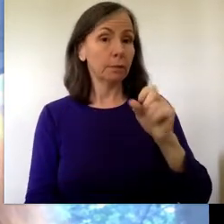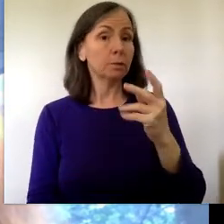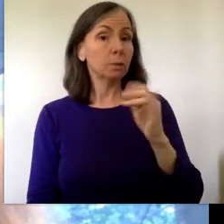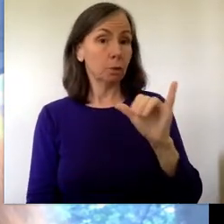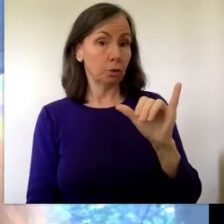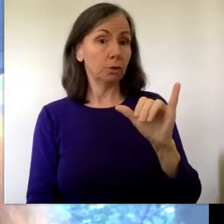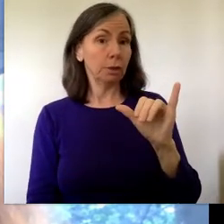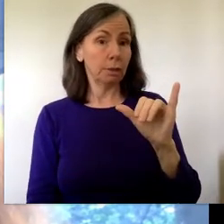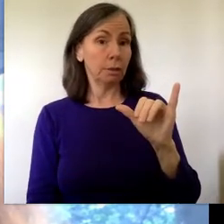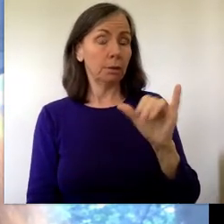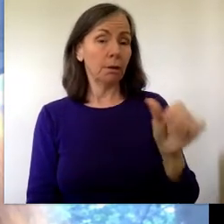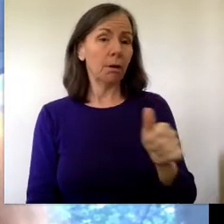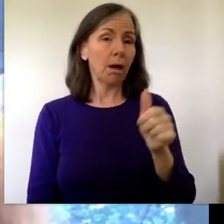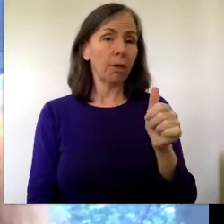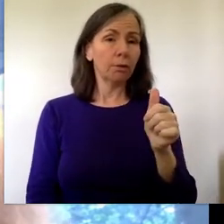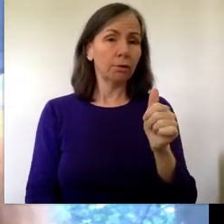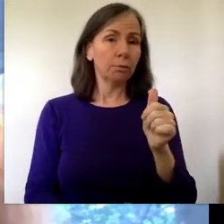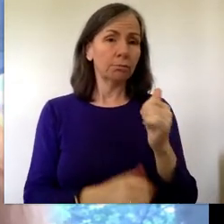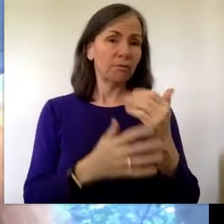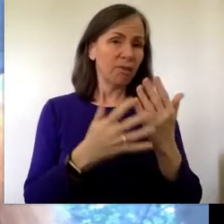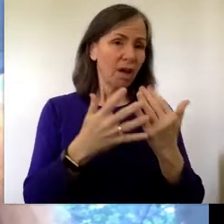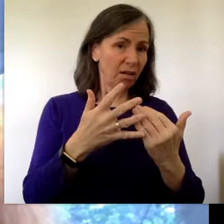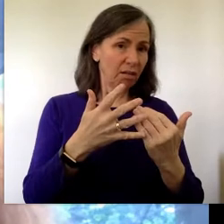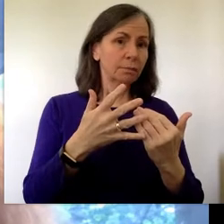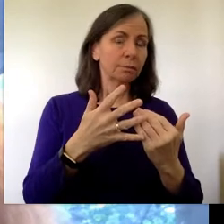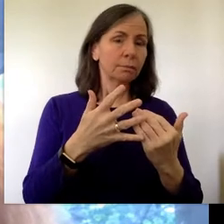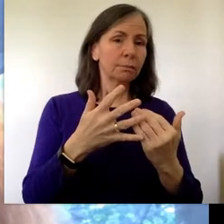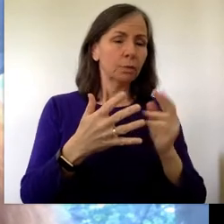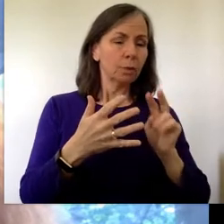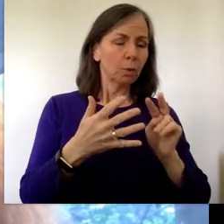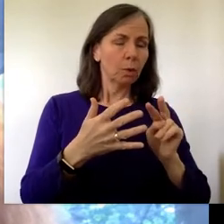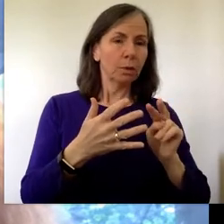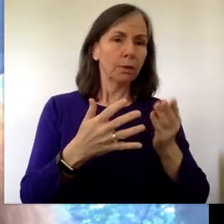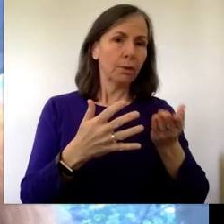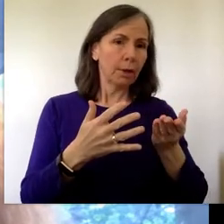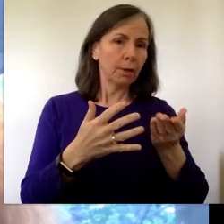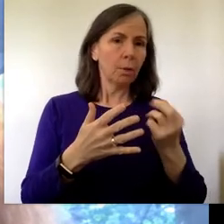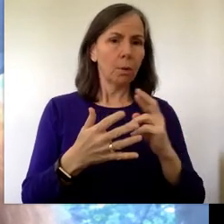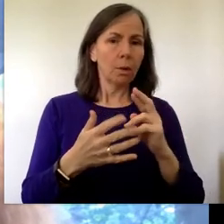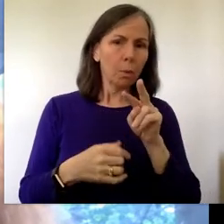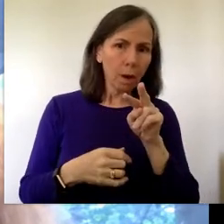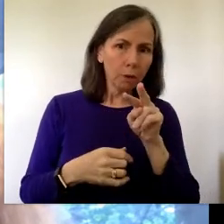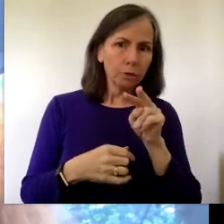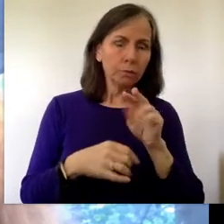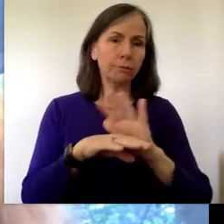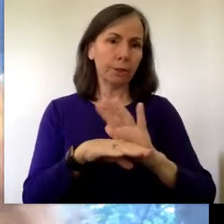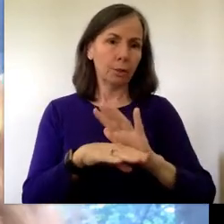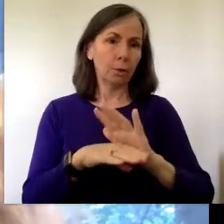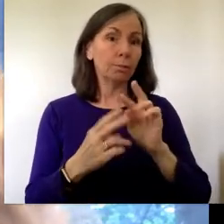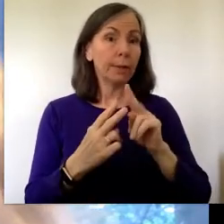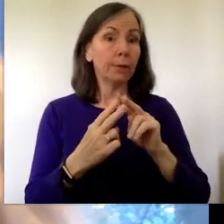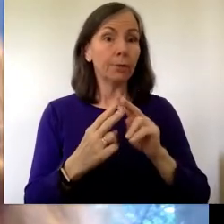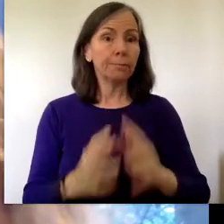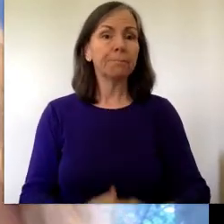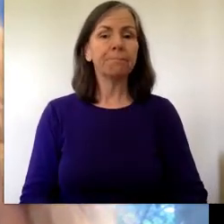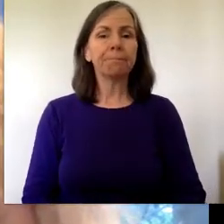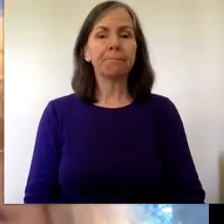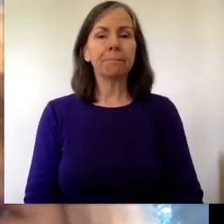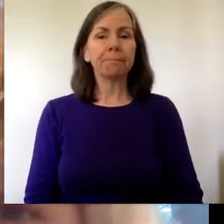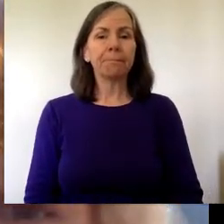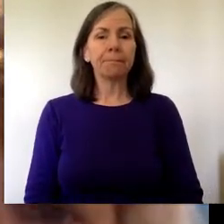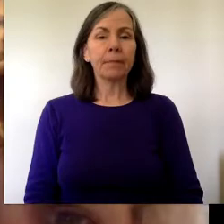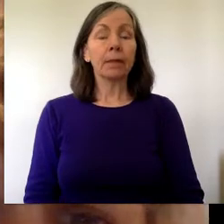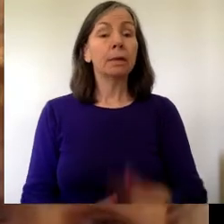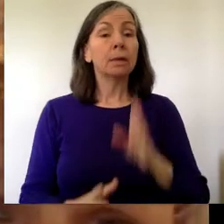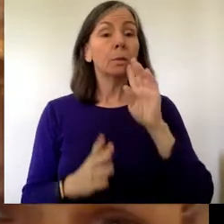file so that you can look at them um, whenever you need to. So we are starting